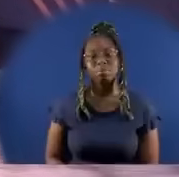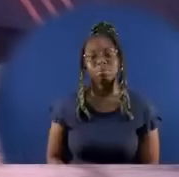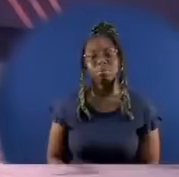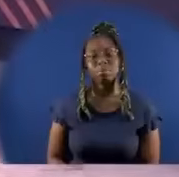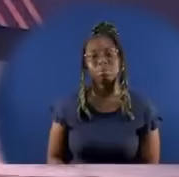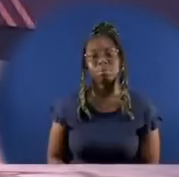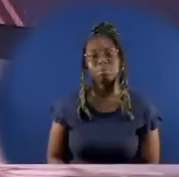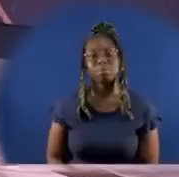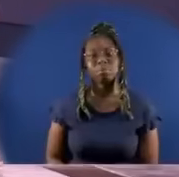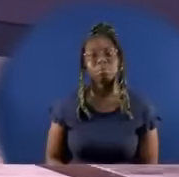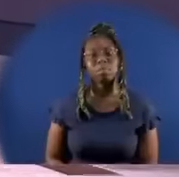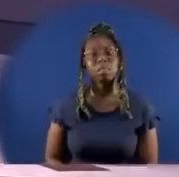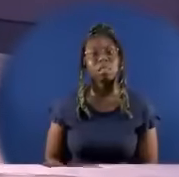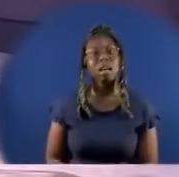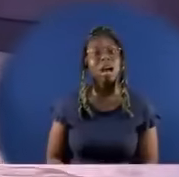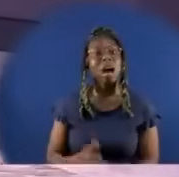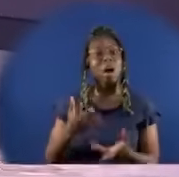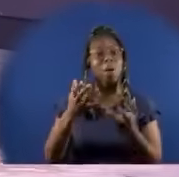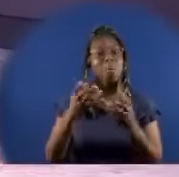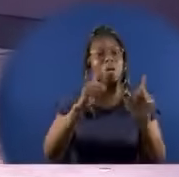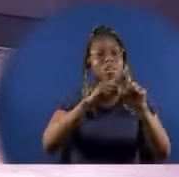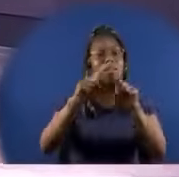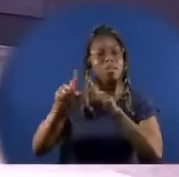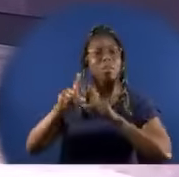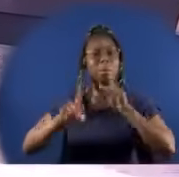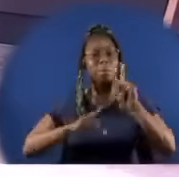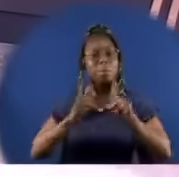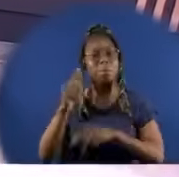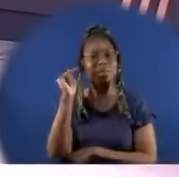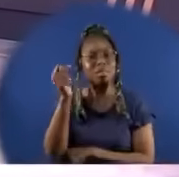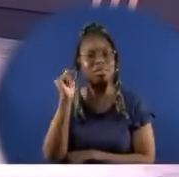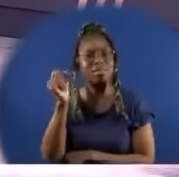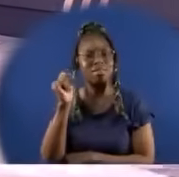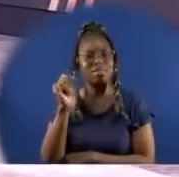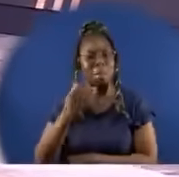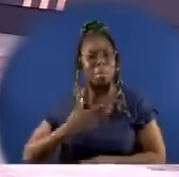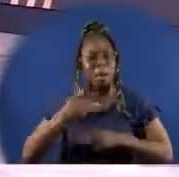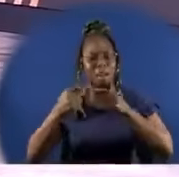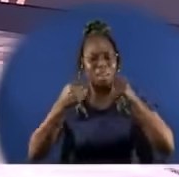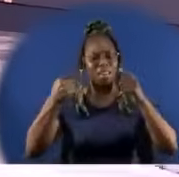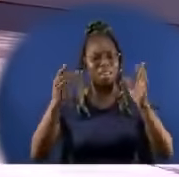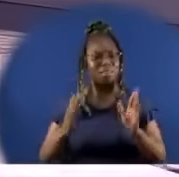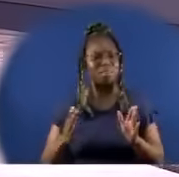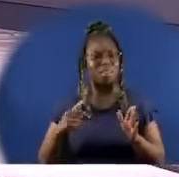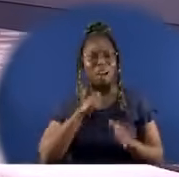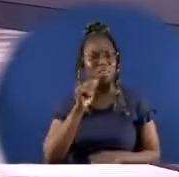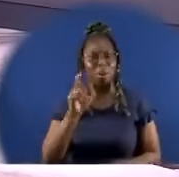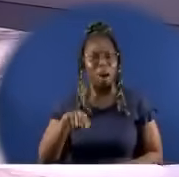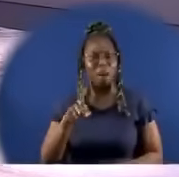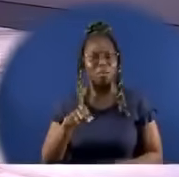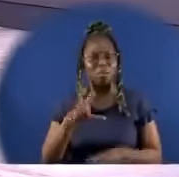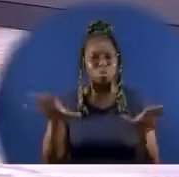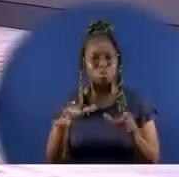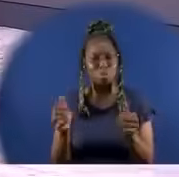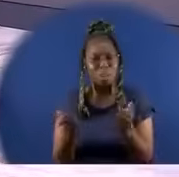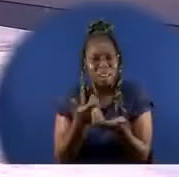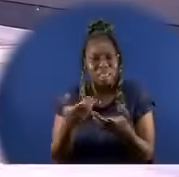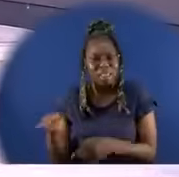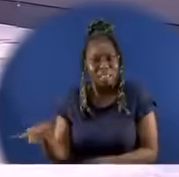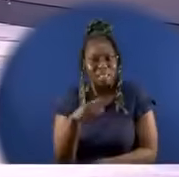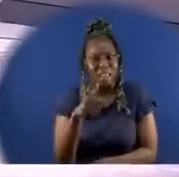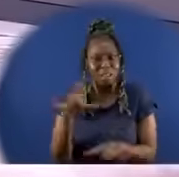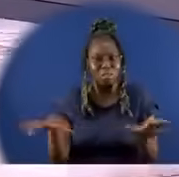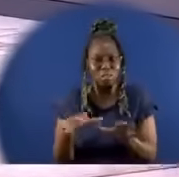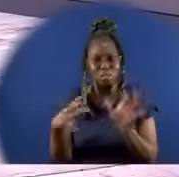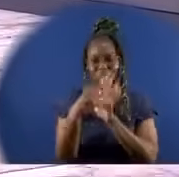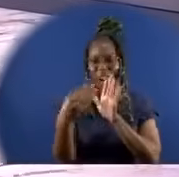Can I find seven people in here who can testify? I don't have to get my enemies like my enemies are trying to get me. I've got a God on my side.